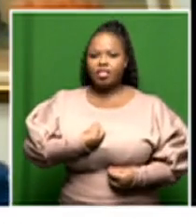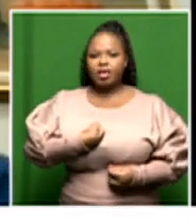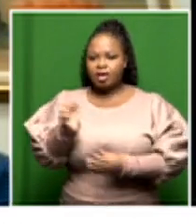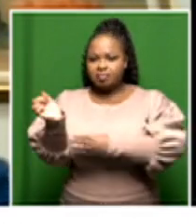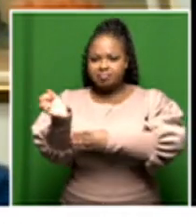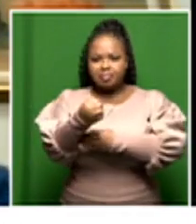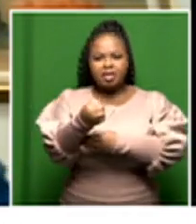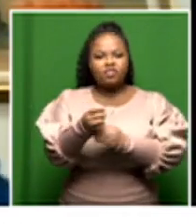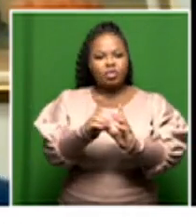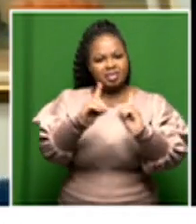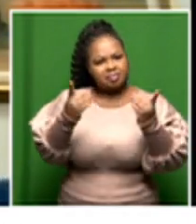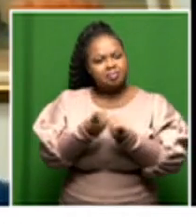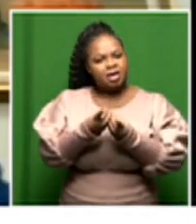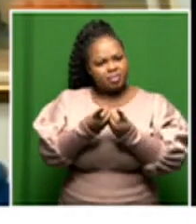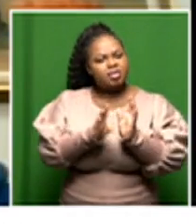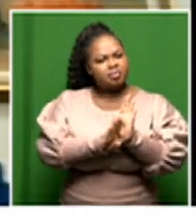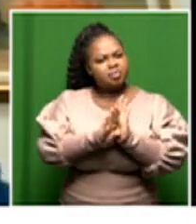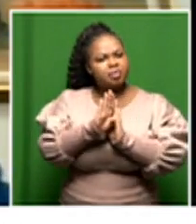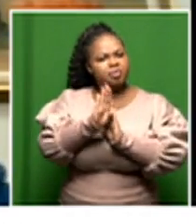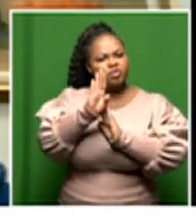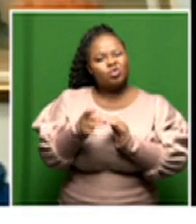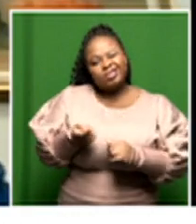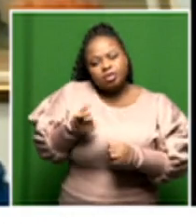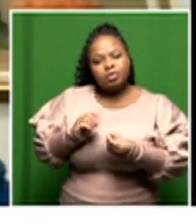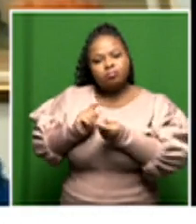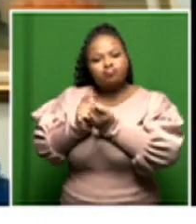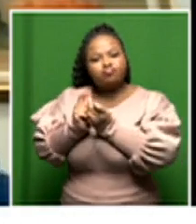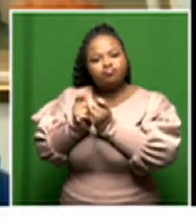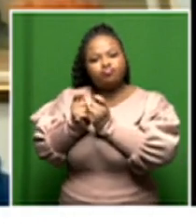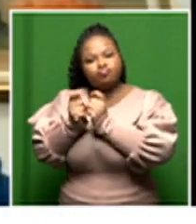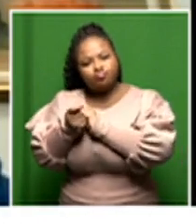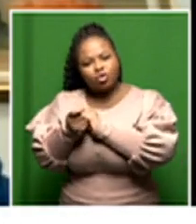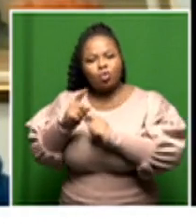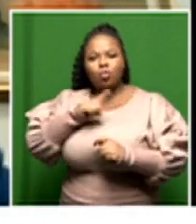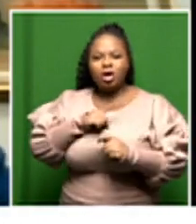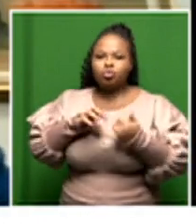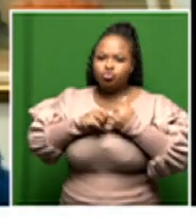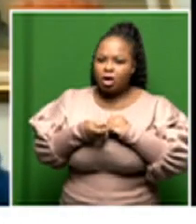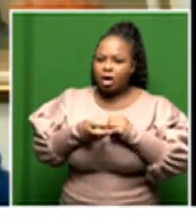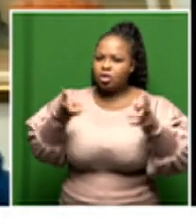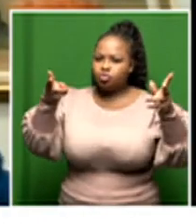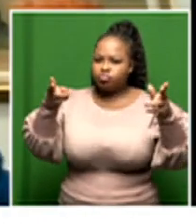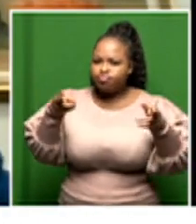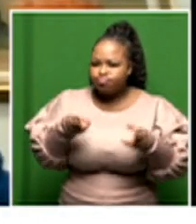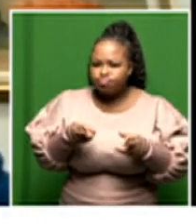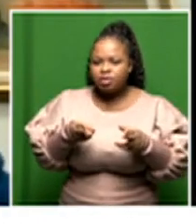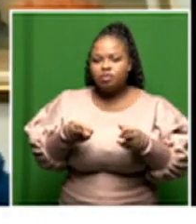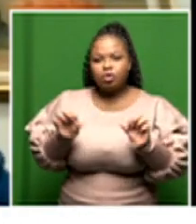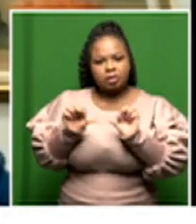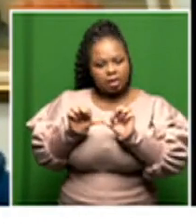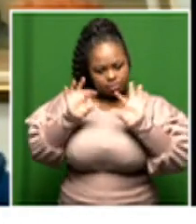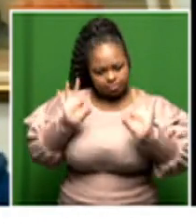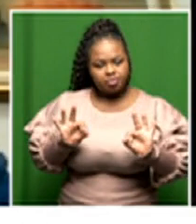in the department. So it's adjustments that we have to make to right size and ensure that those who